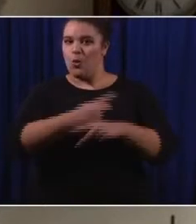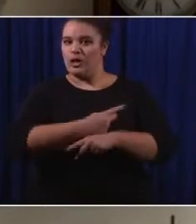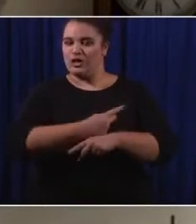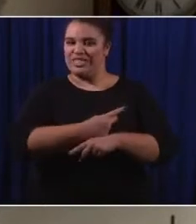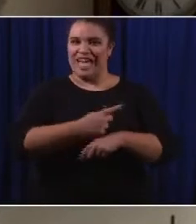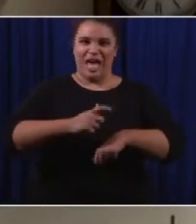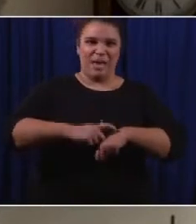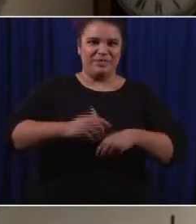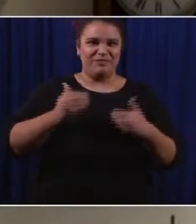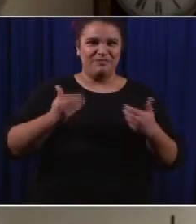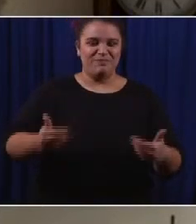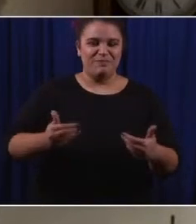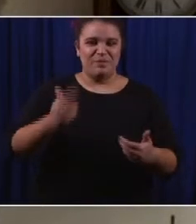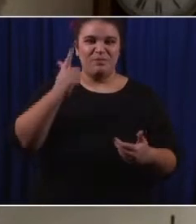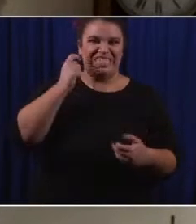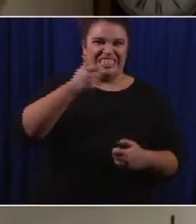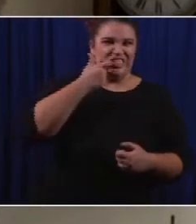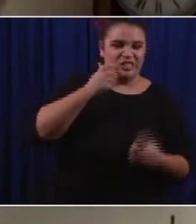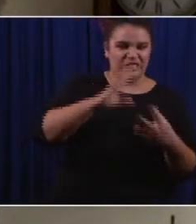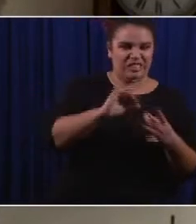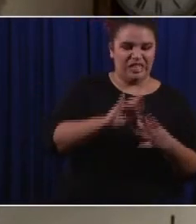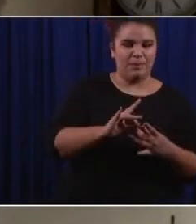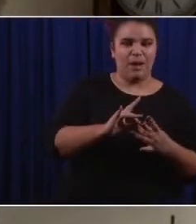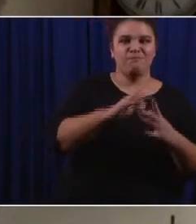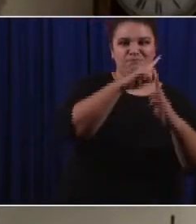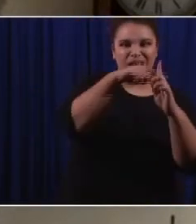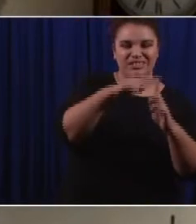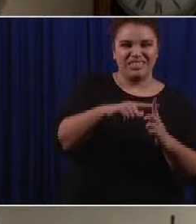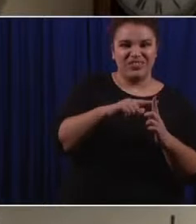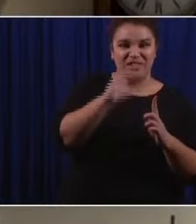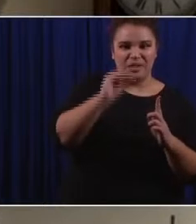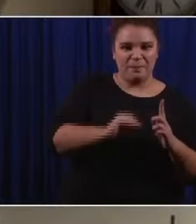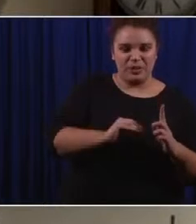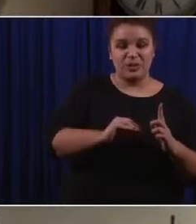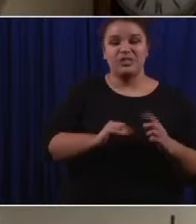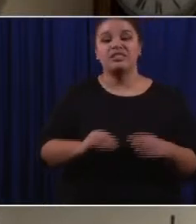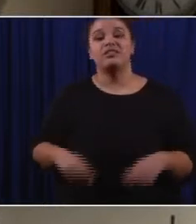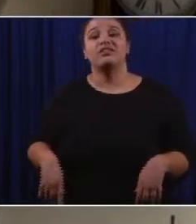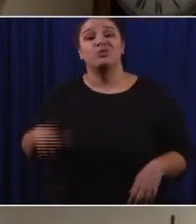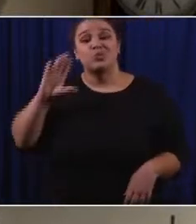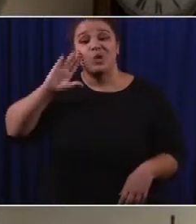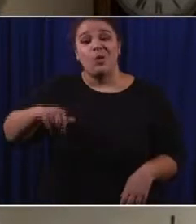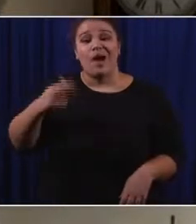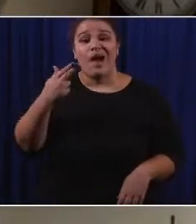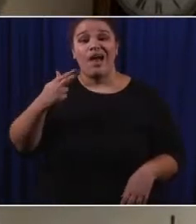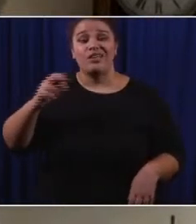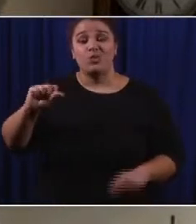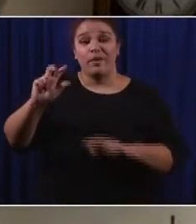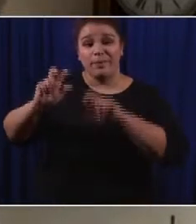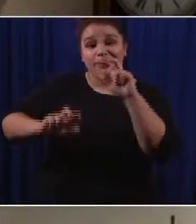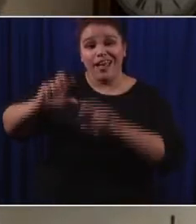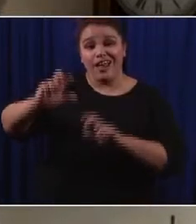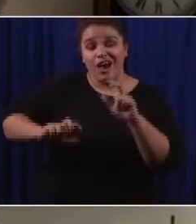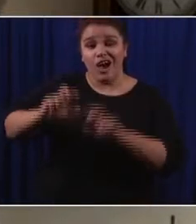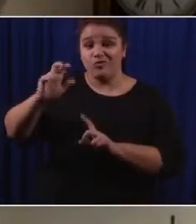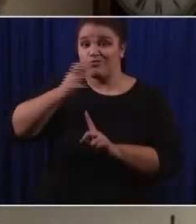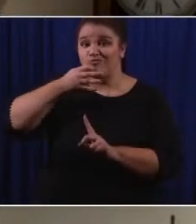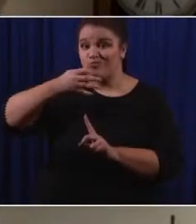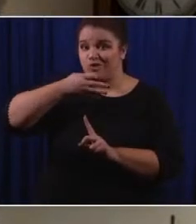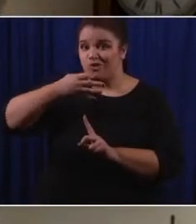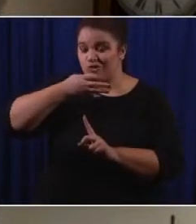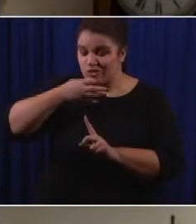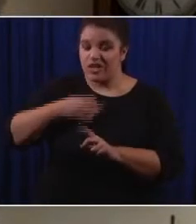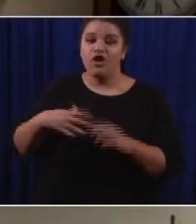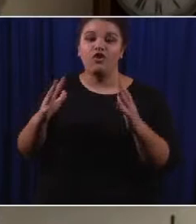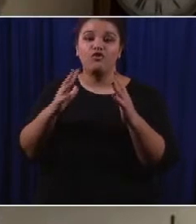and the positivity coming up, but we've got high school playoffs starting up. They just announced the football brackets today.